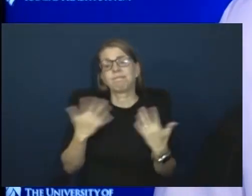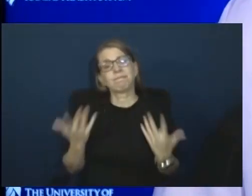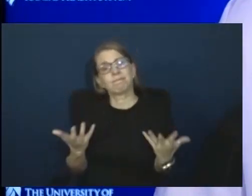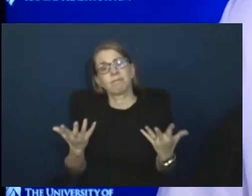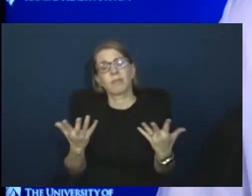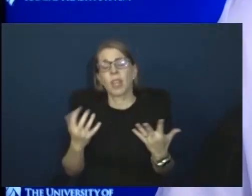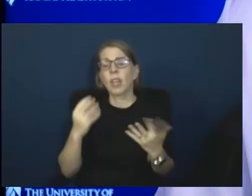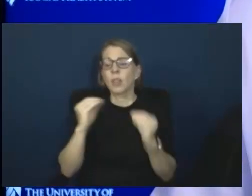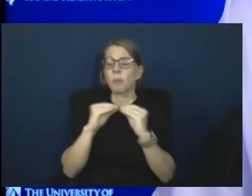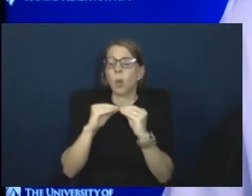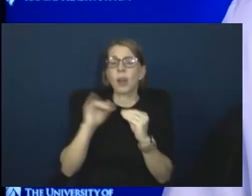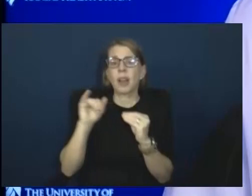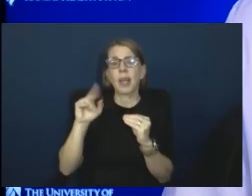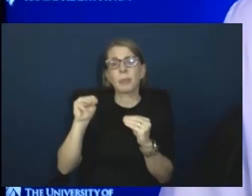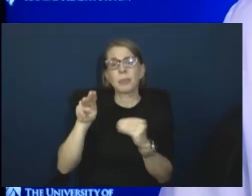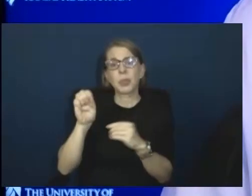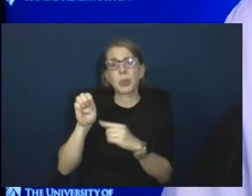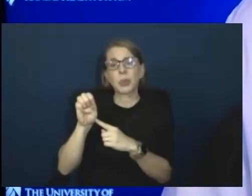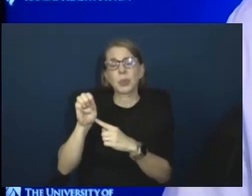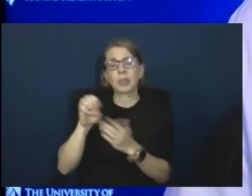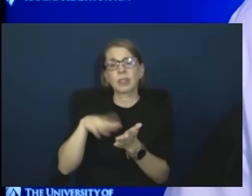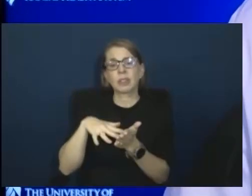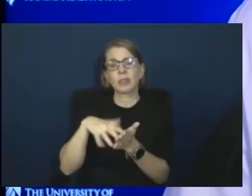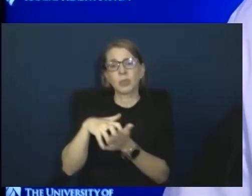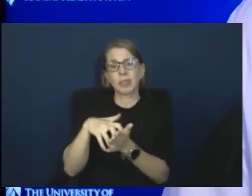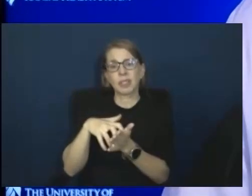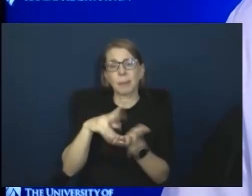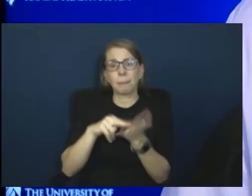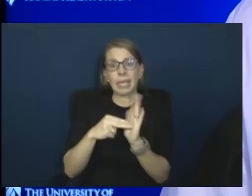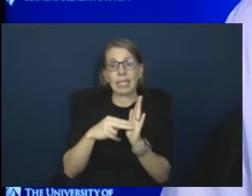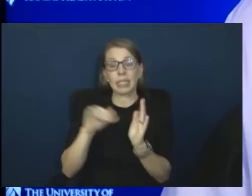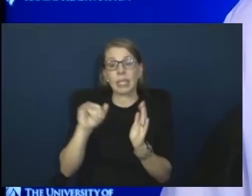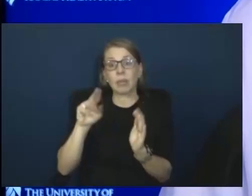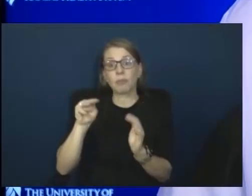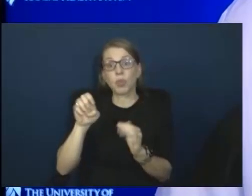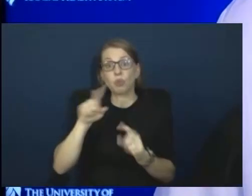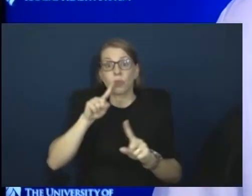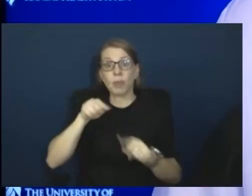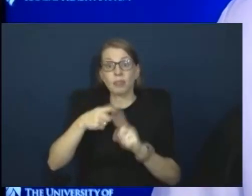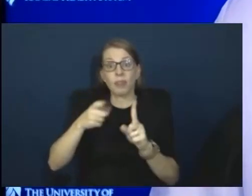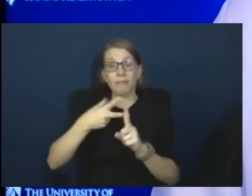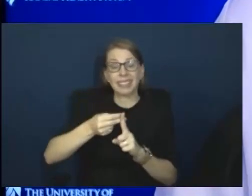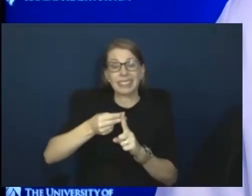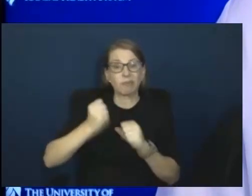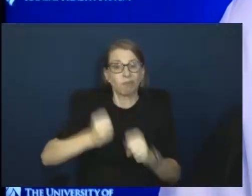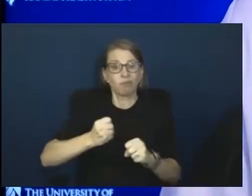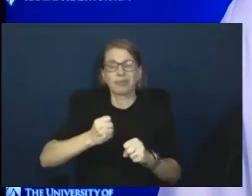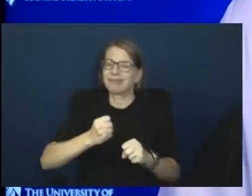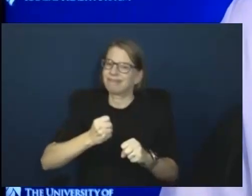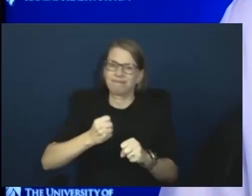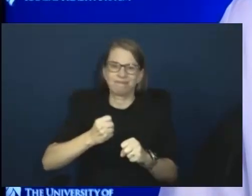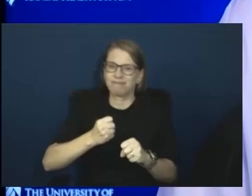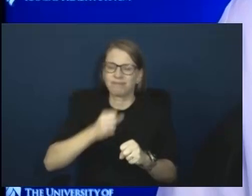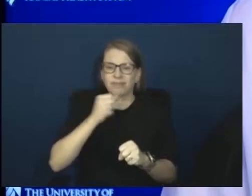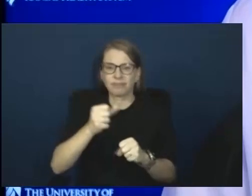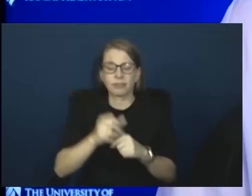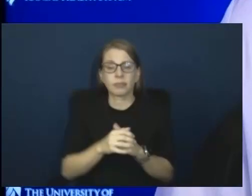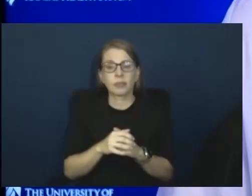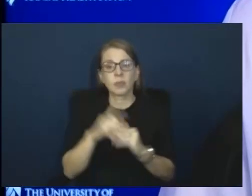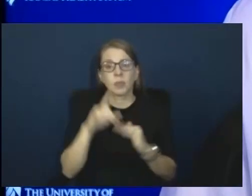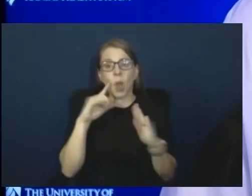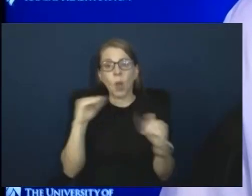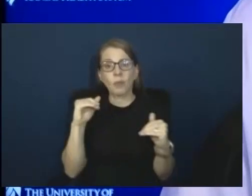less likely you'll have a robust immune response, but it really does kind of boil down to that individual. And hopefully now with